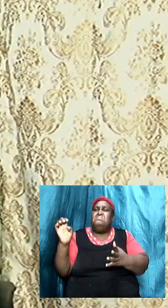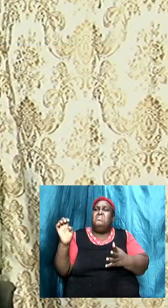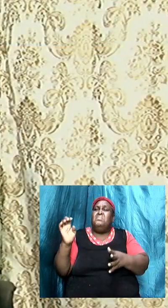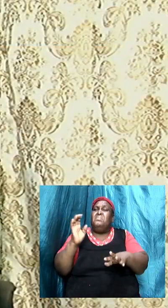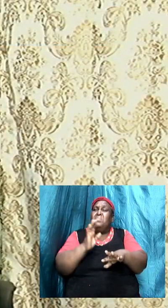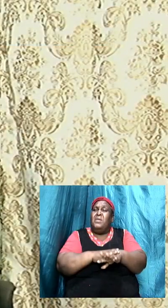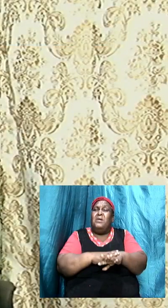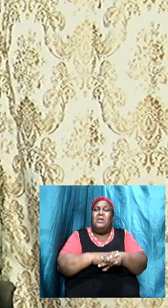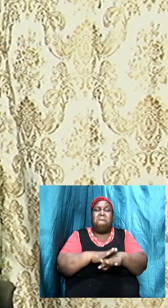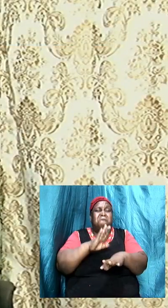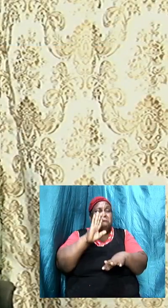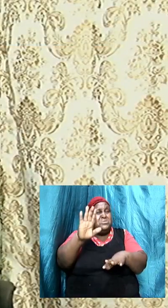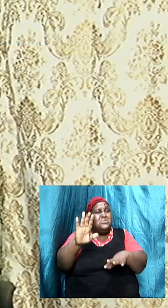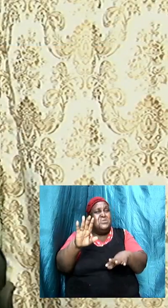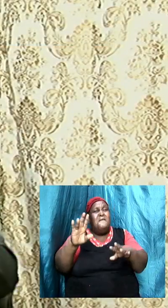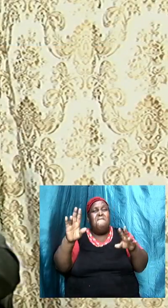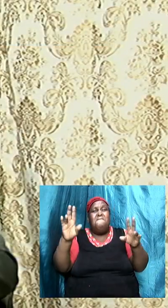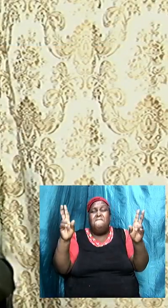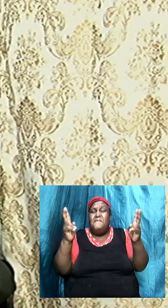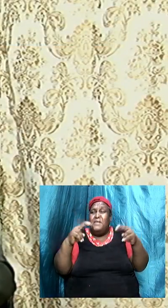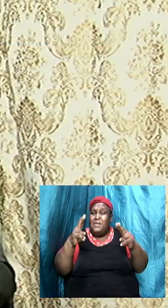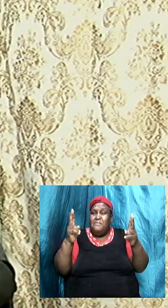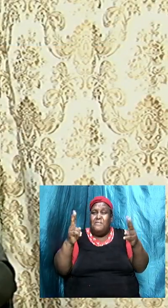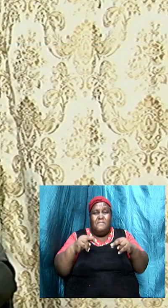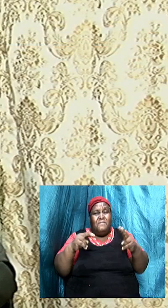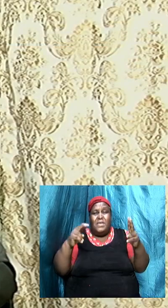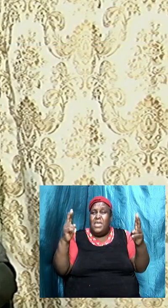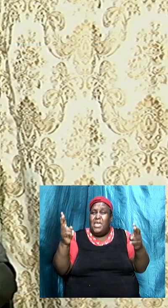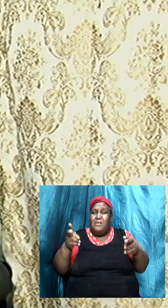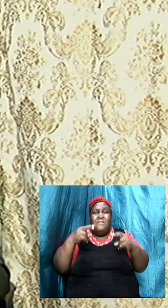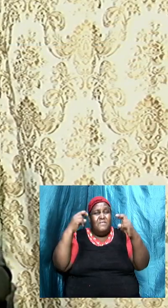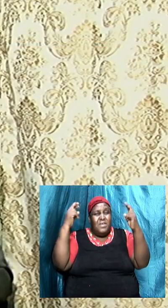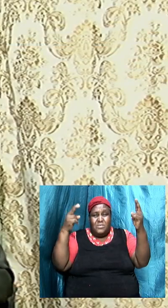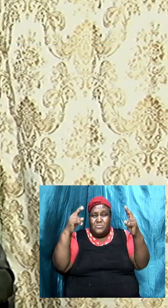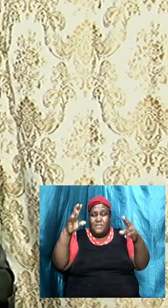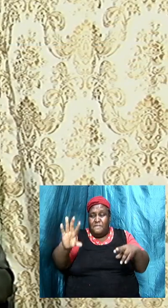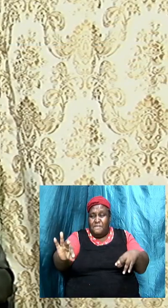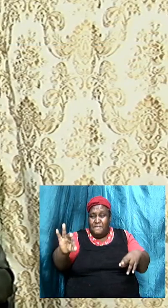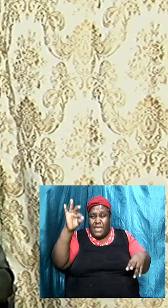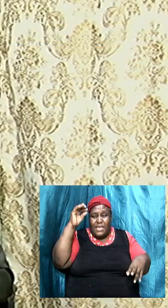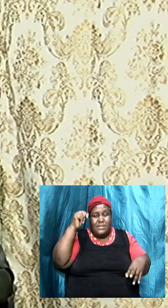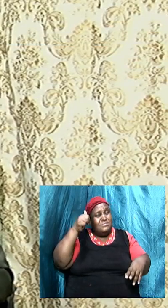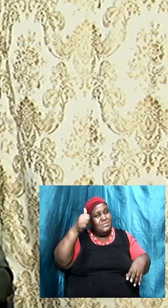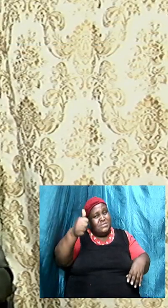on your very mountaintop, you can find yourself